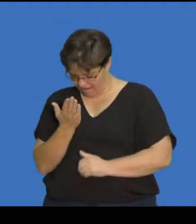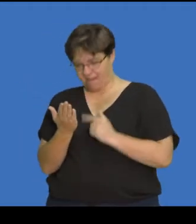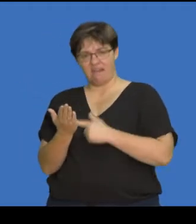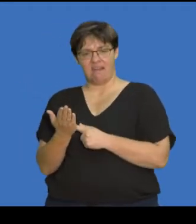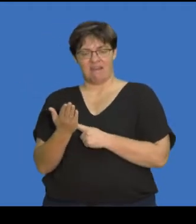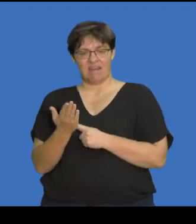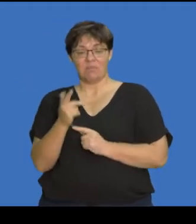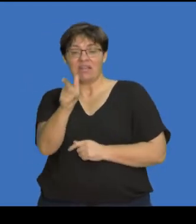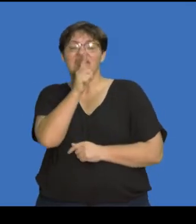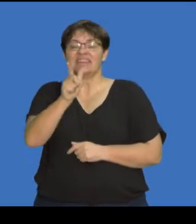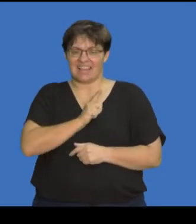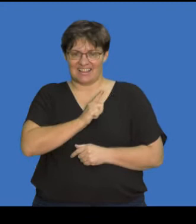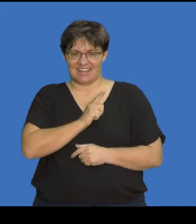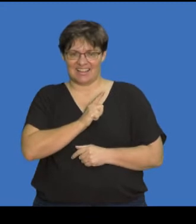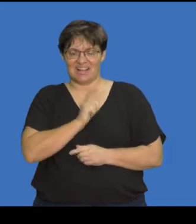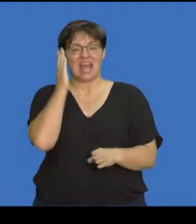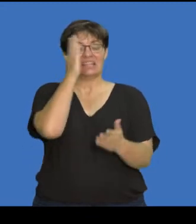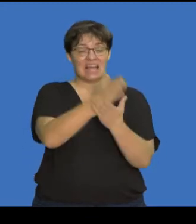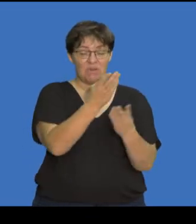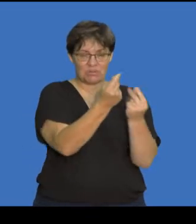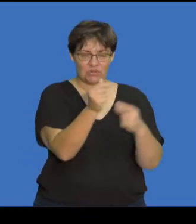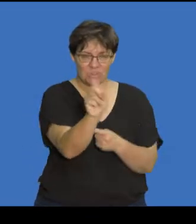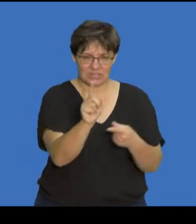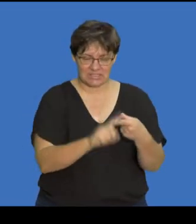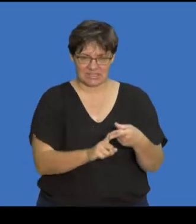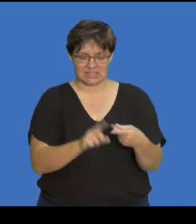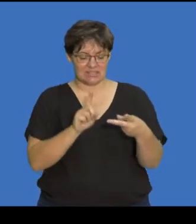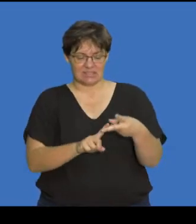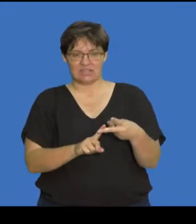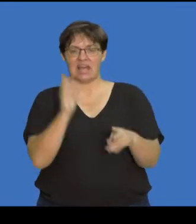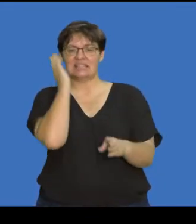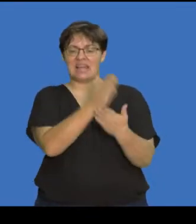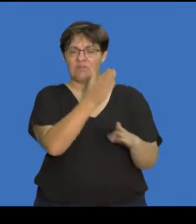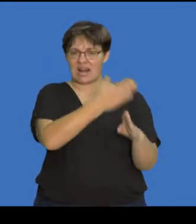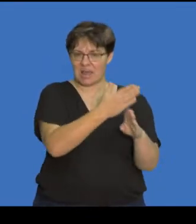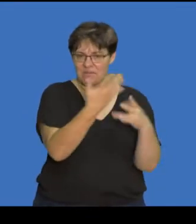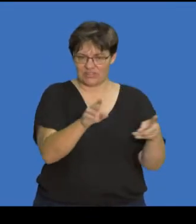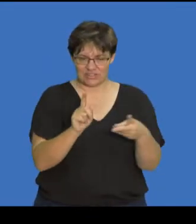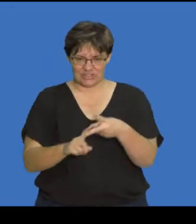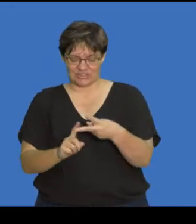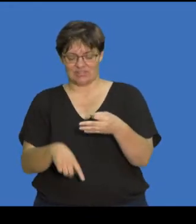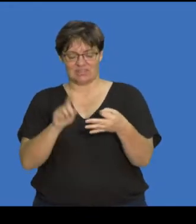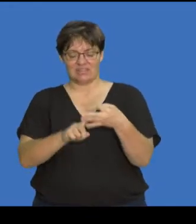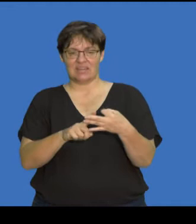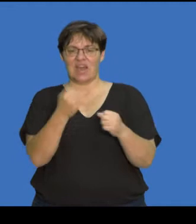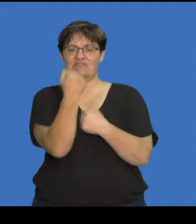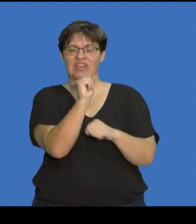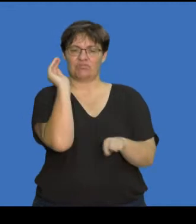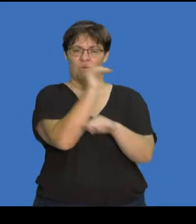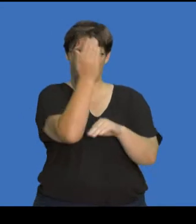are told, that's my direct material, that's my direct labor, there's my factory